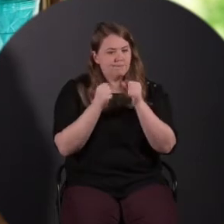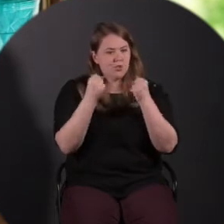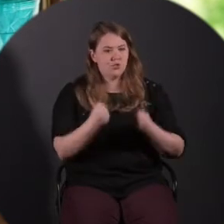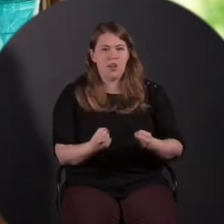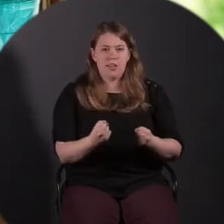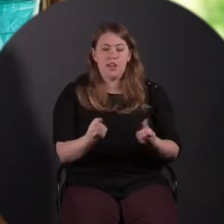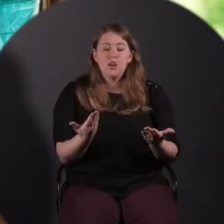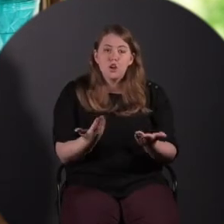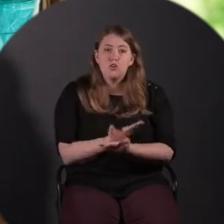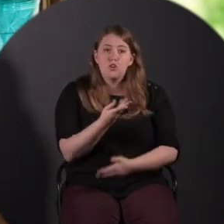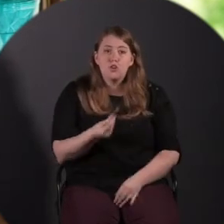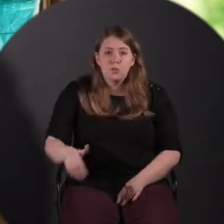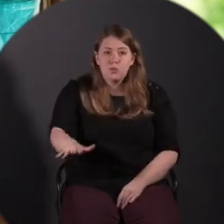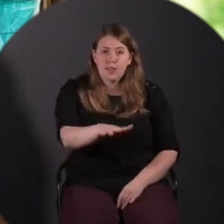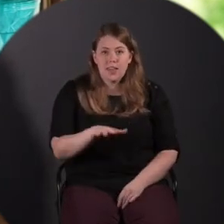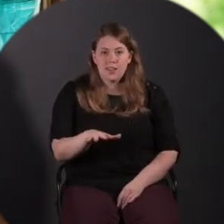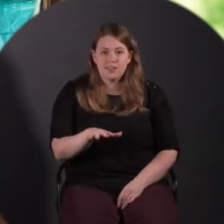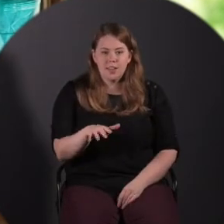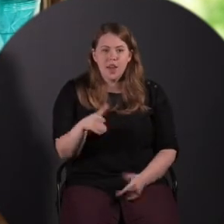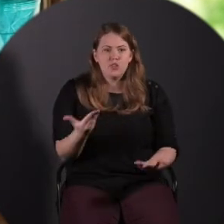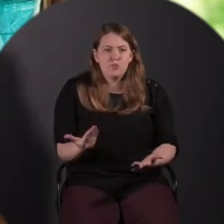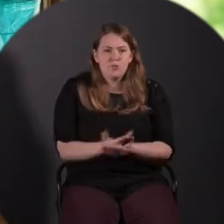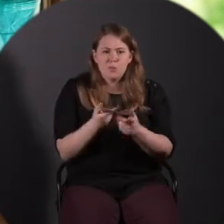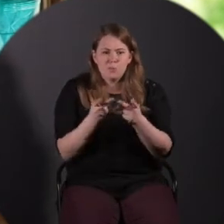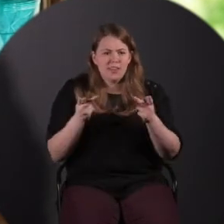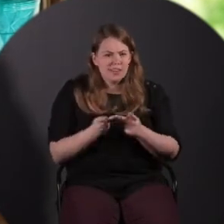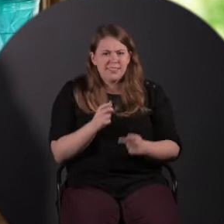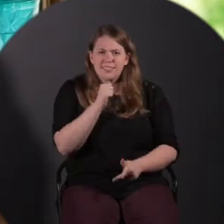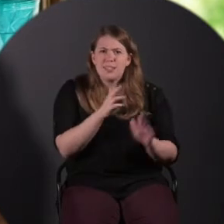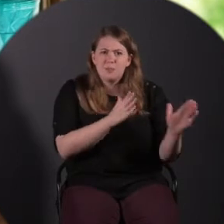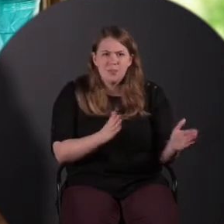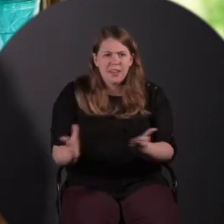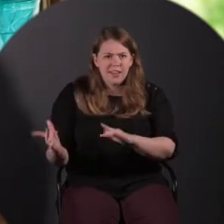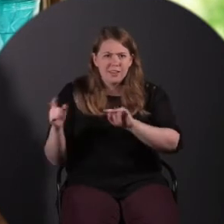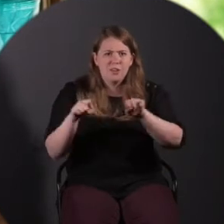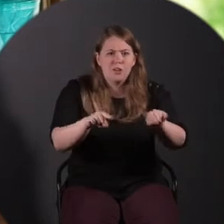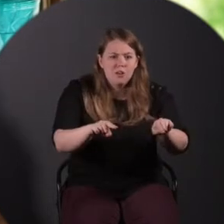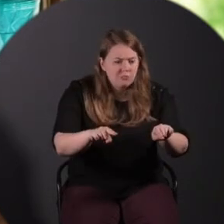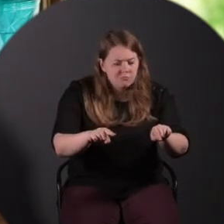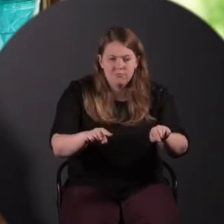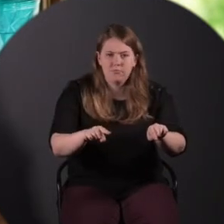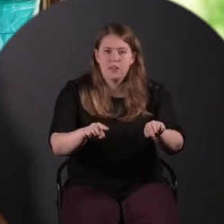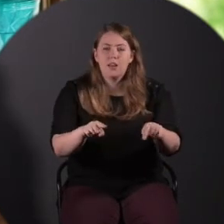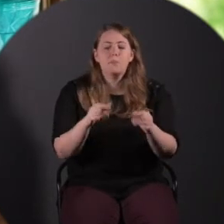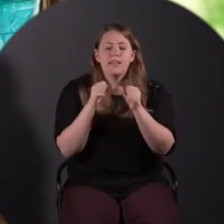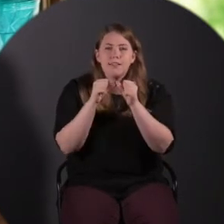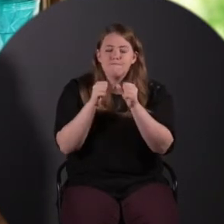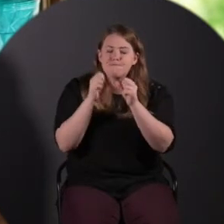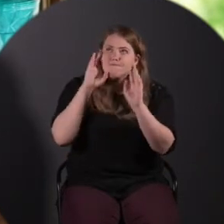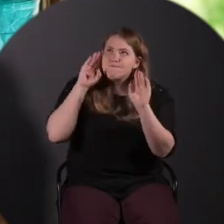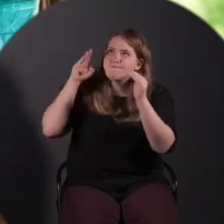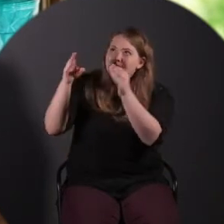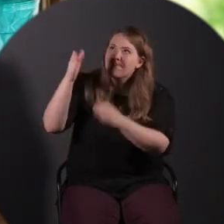them strong in this place that they probably had no intentions of ever going. They kept their focus on God. They kept it on